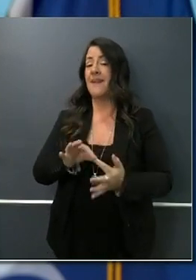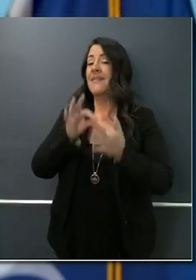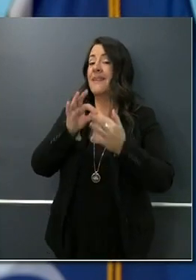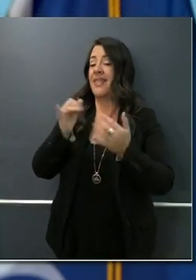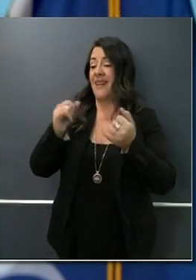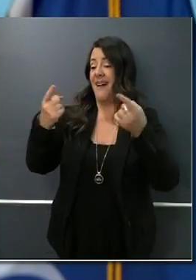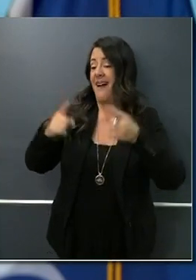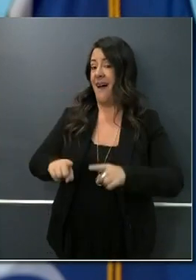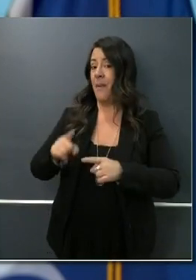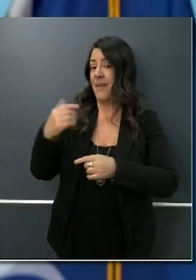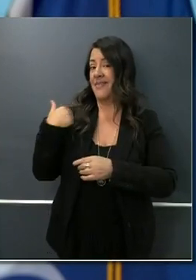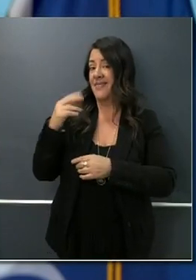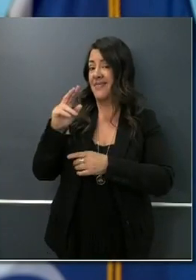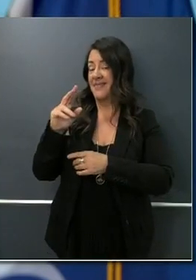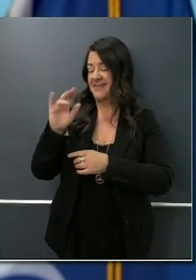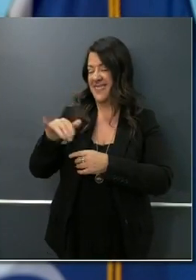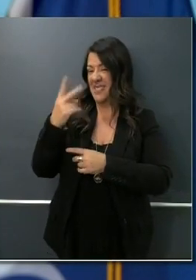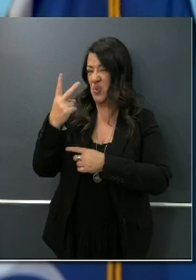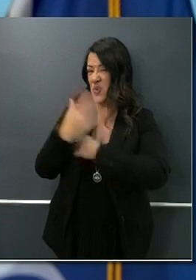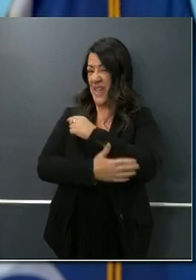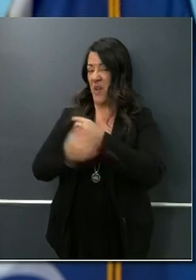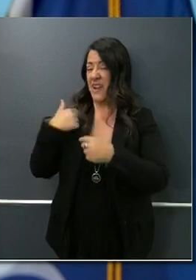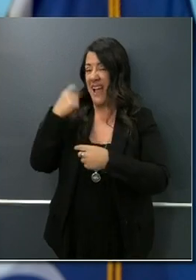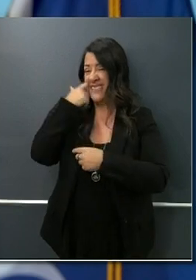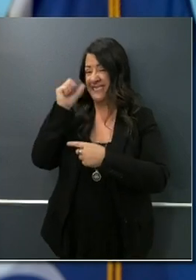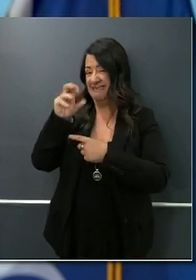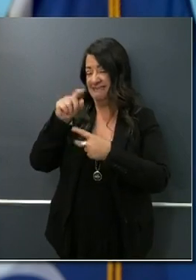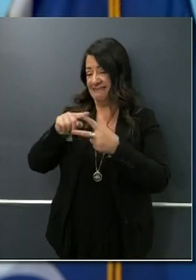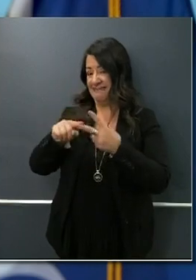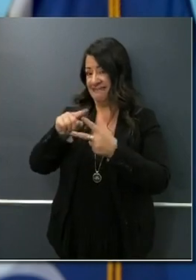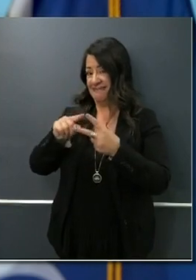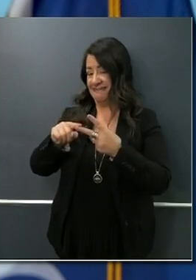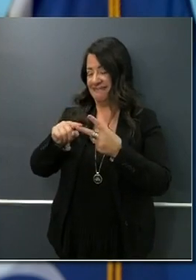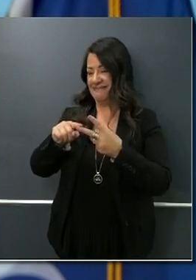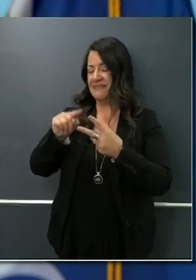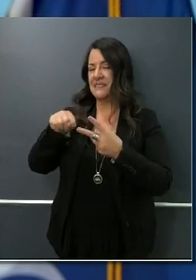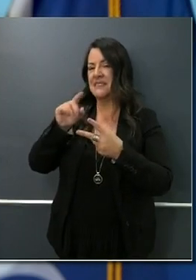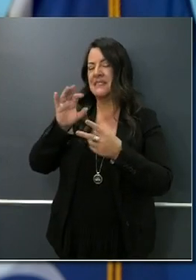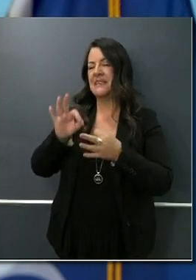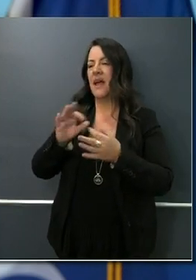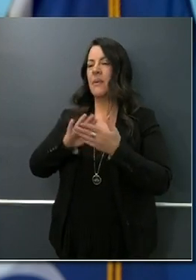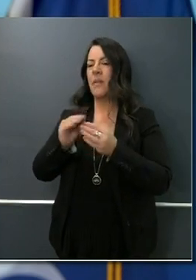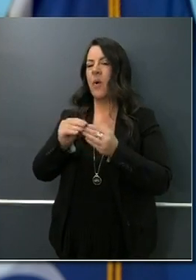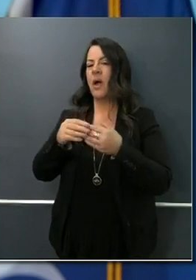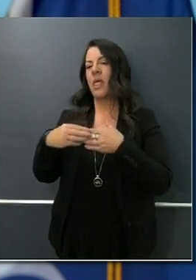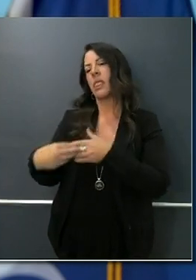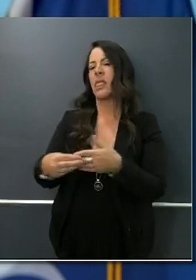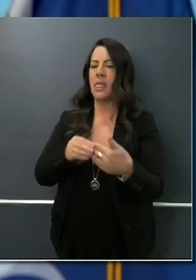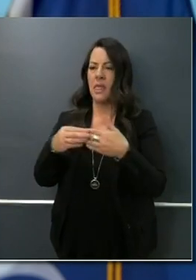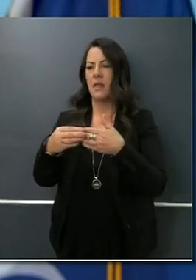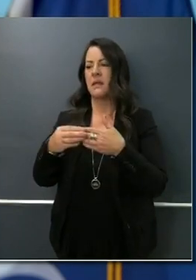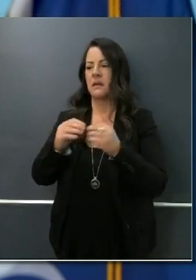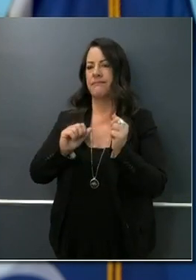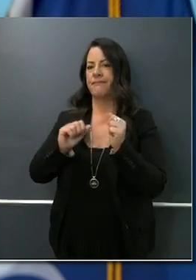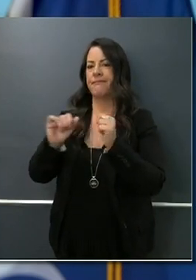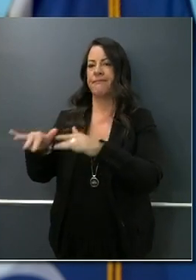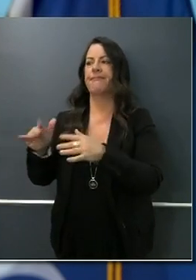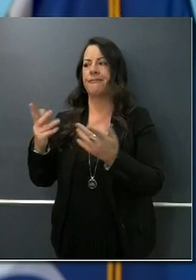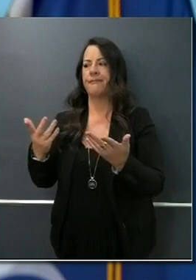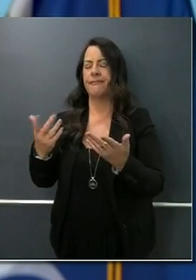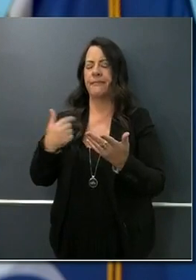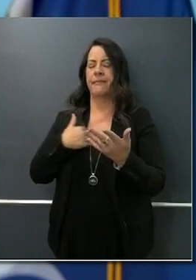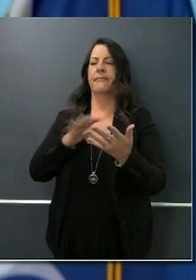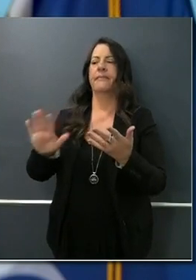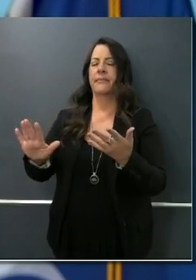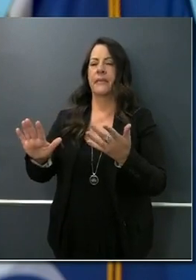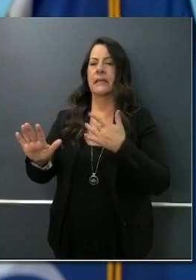had soft openings as opposed to hard closures. And it manifested as we were